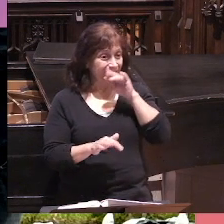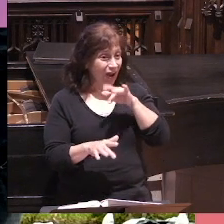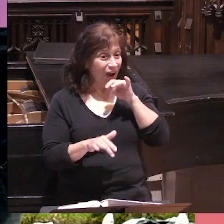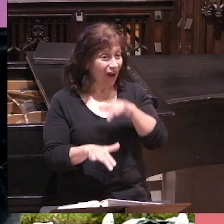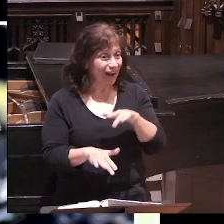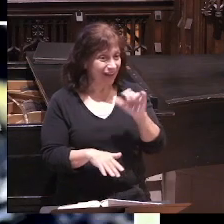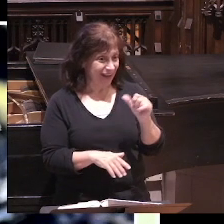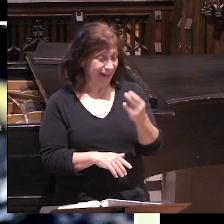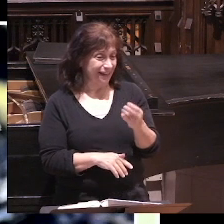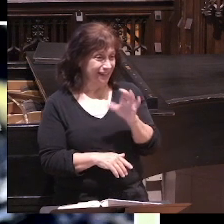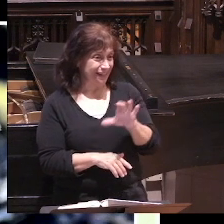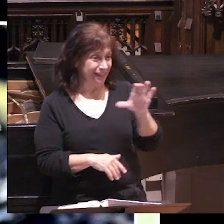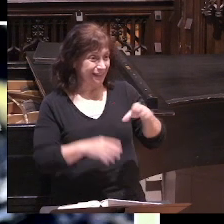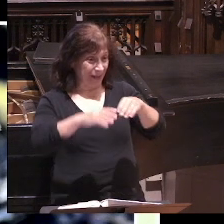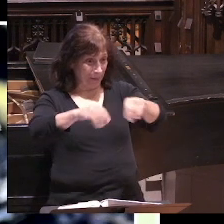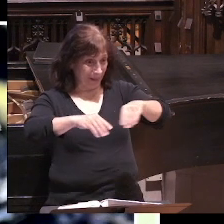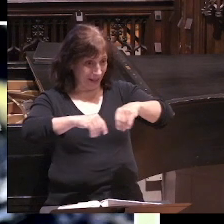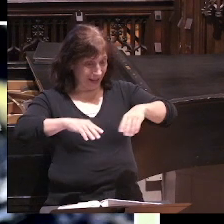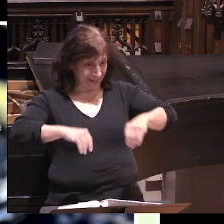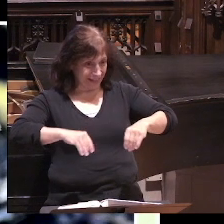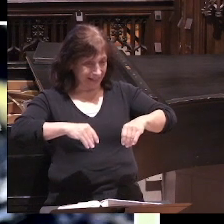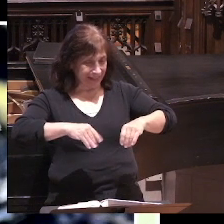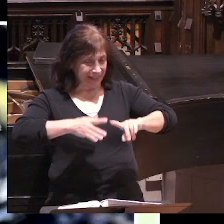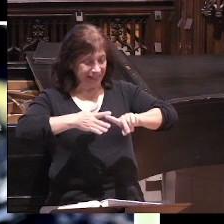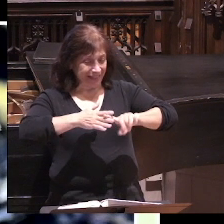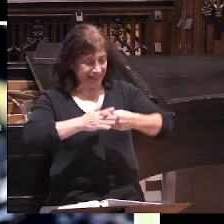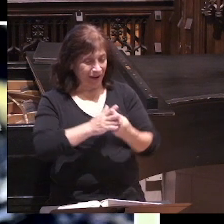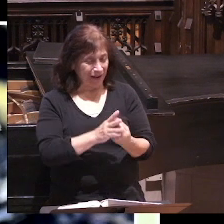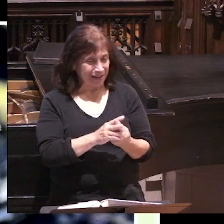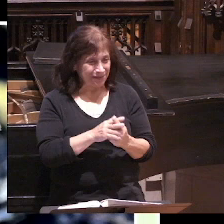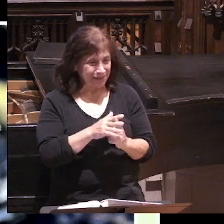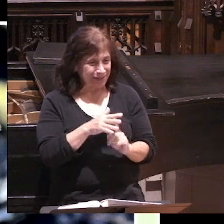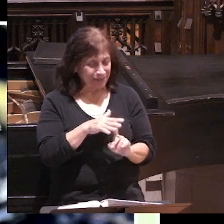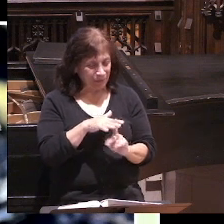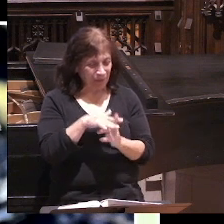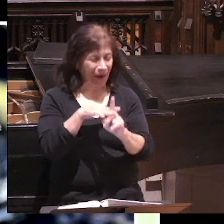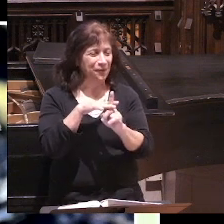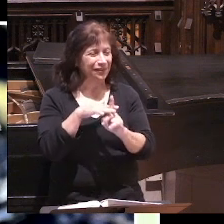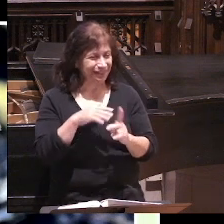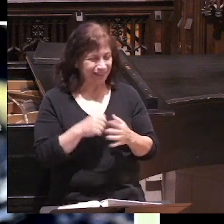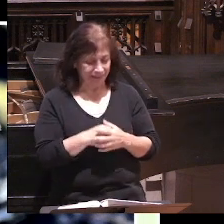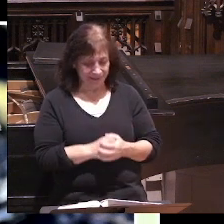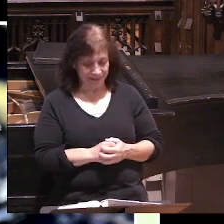that AHCC planted is just beginning to sprout.